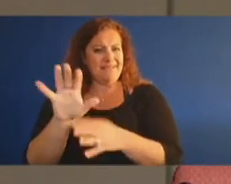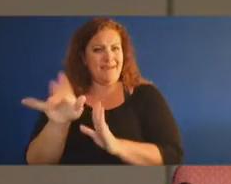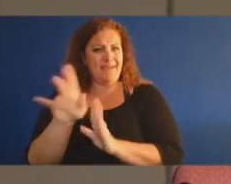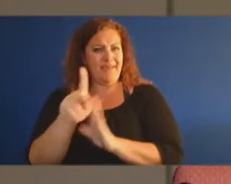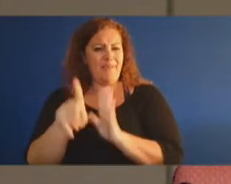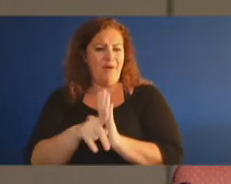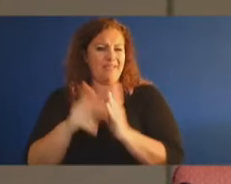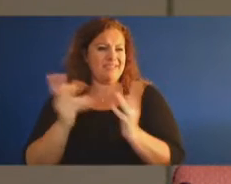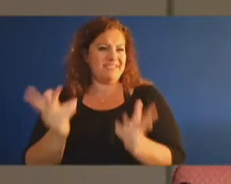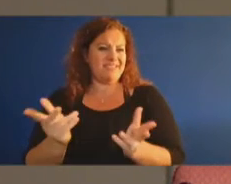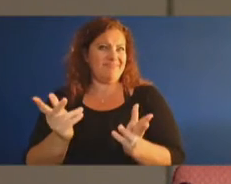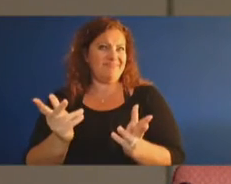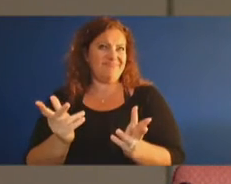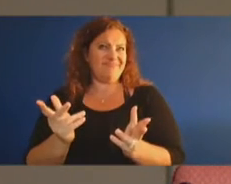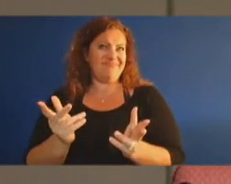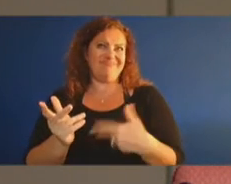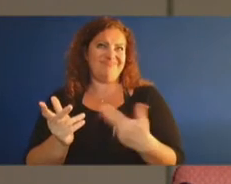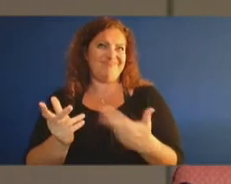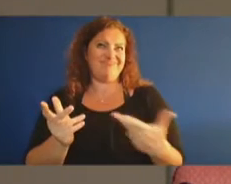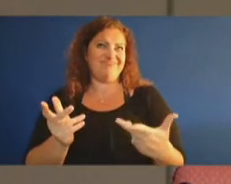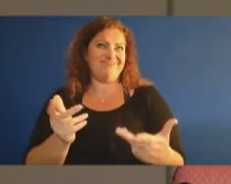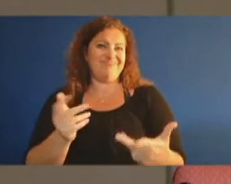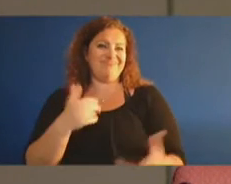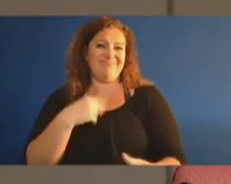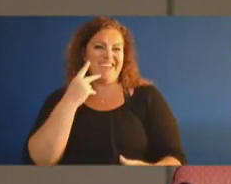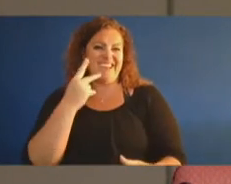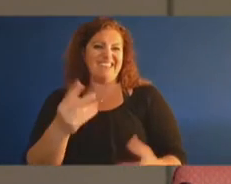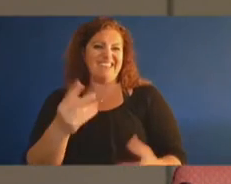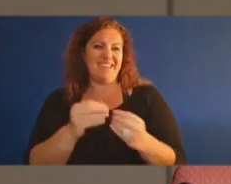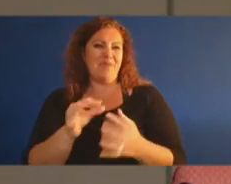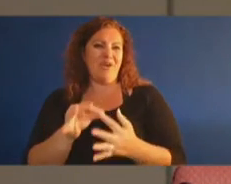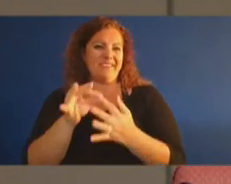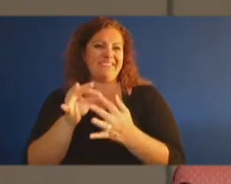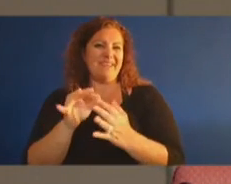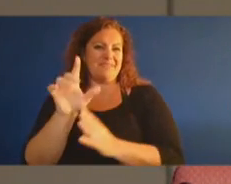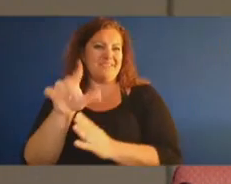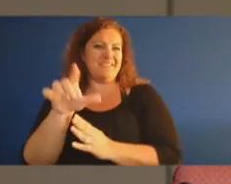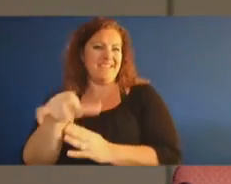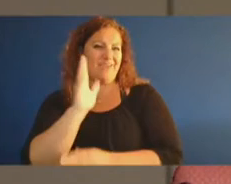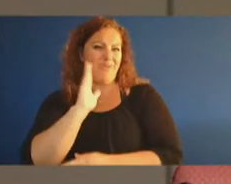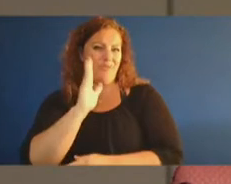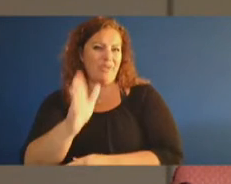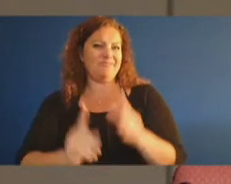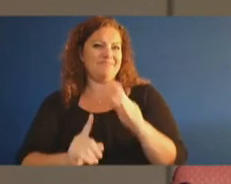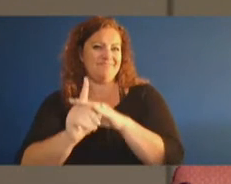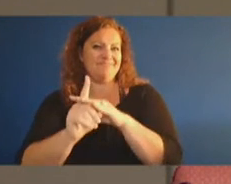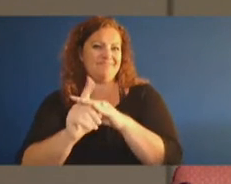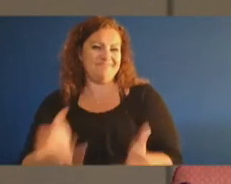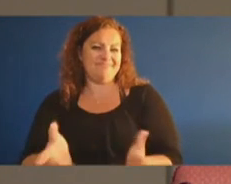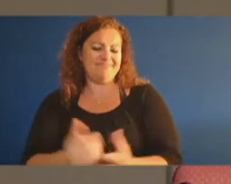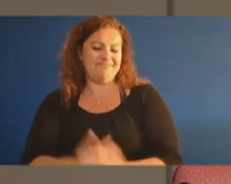policy um I see more ceptions coming down the pipe